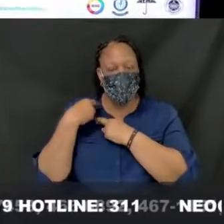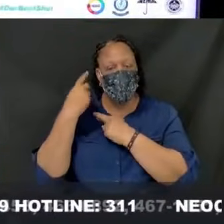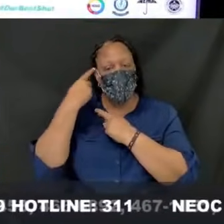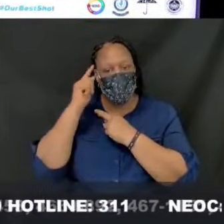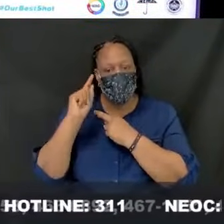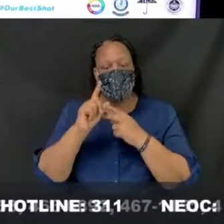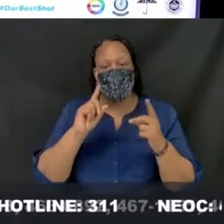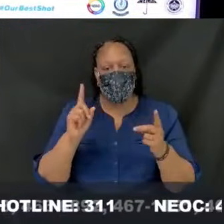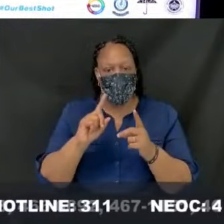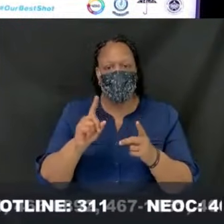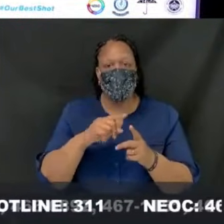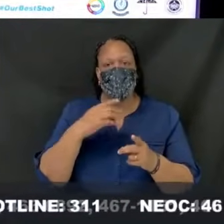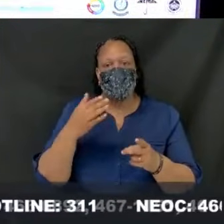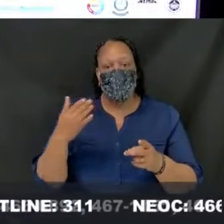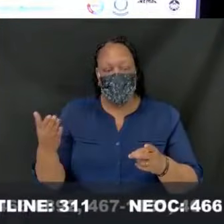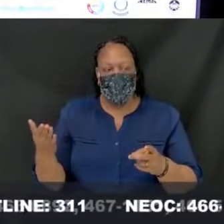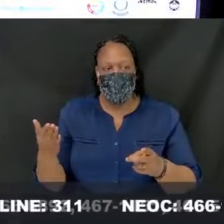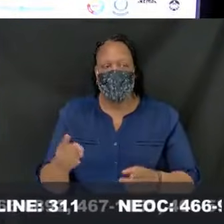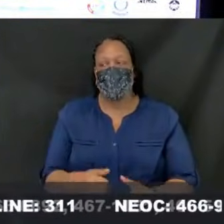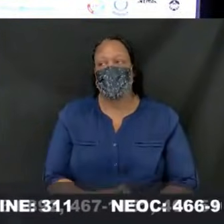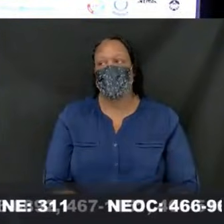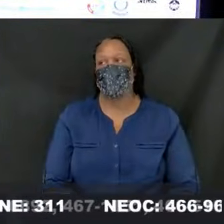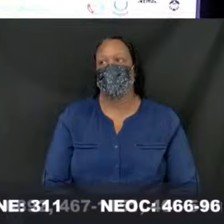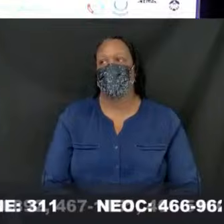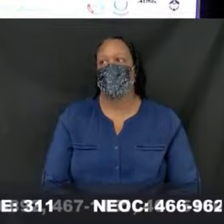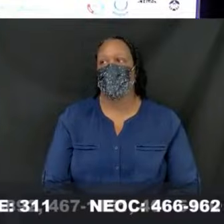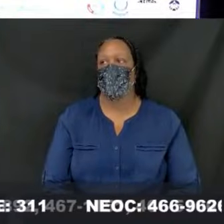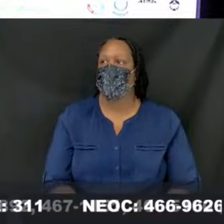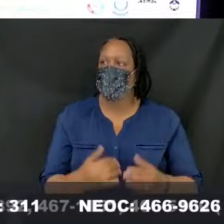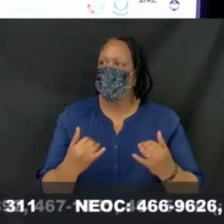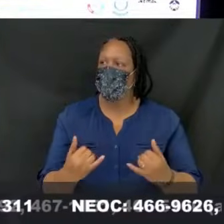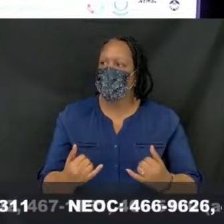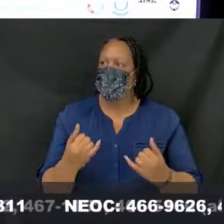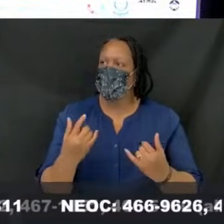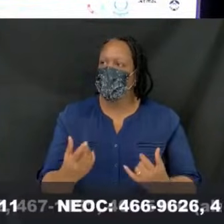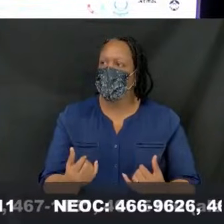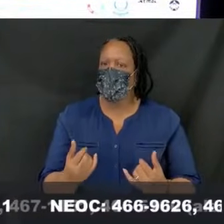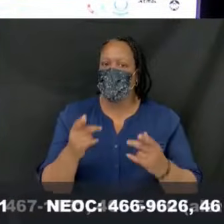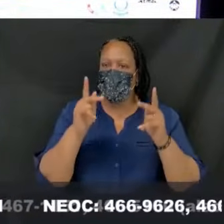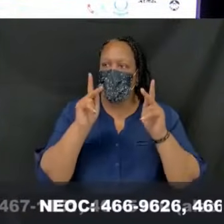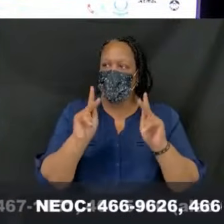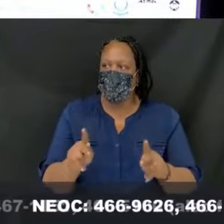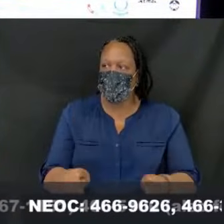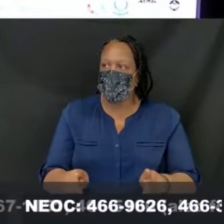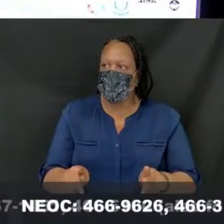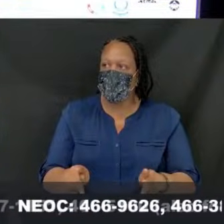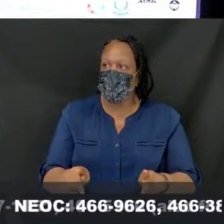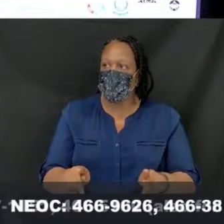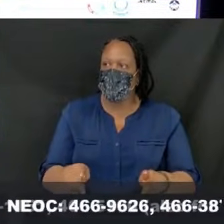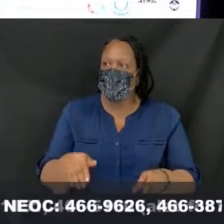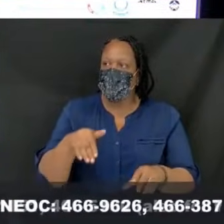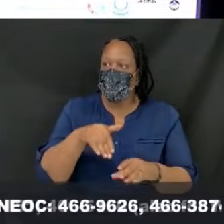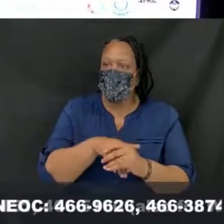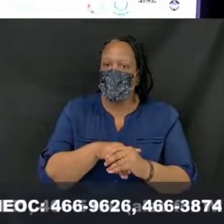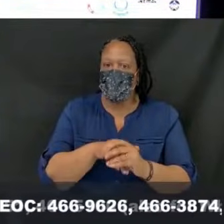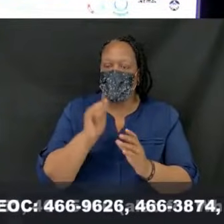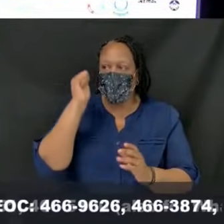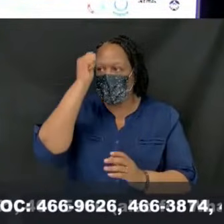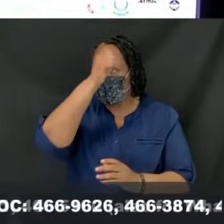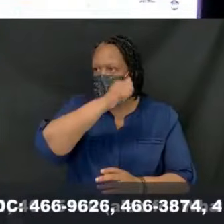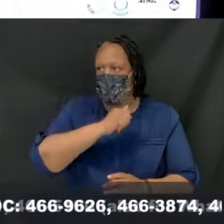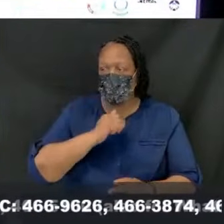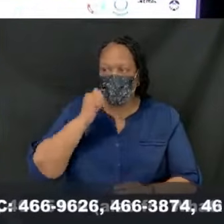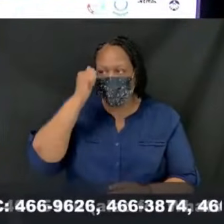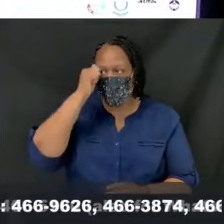Before I introduce Mr. Samuel, I want to make an announcement that people in Africa are rejoicing